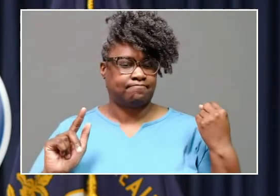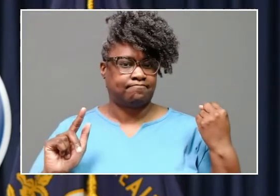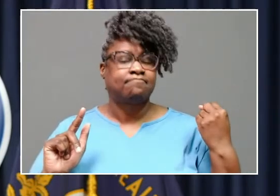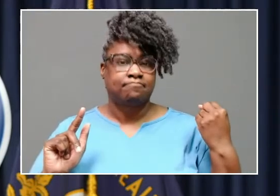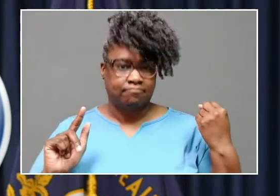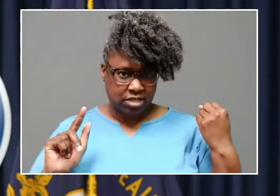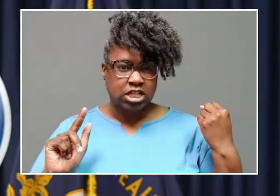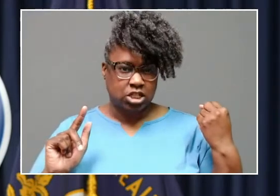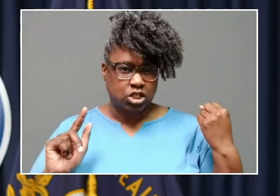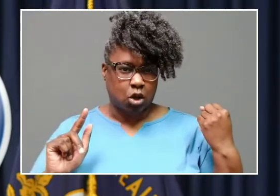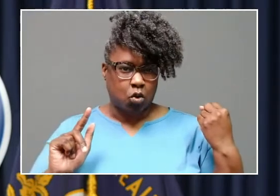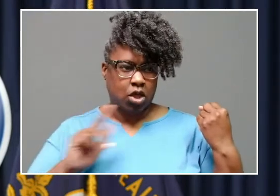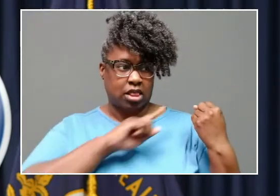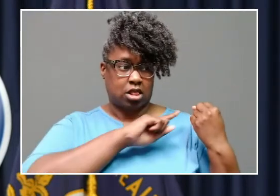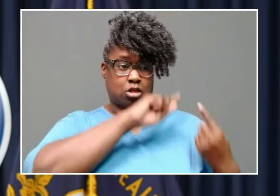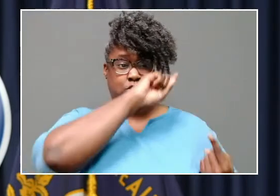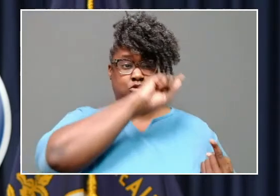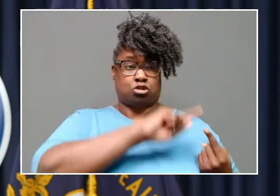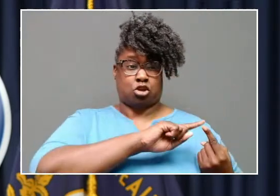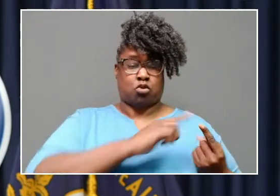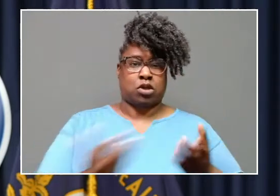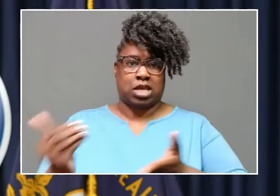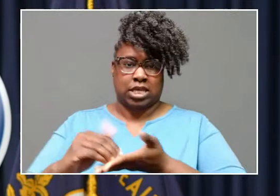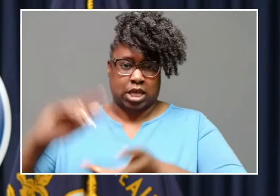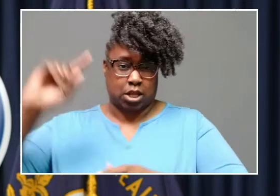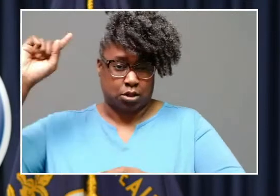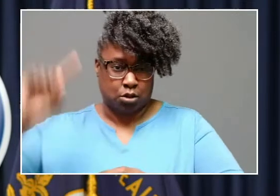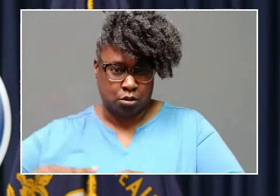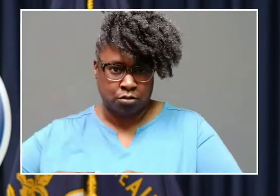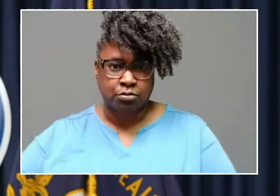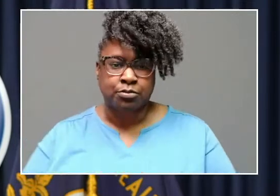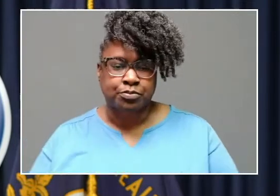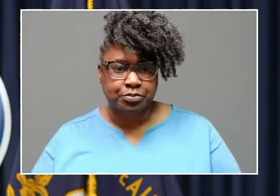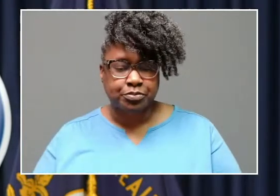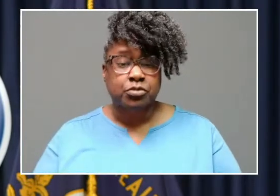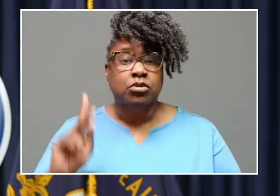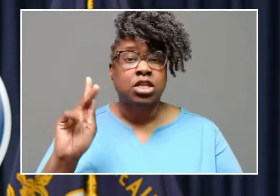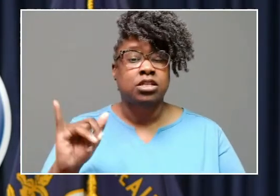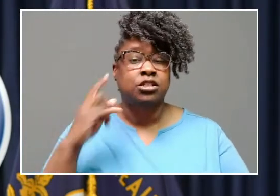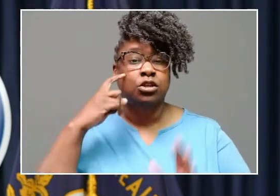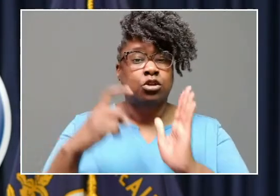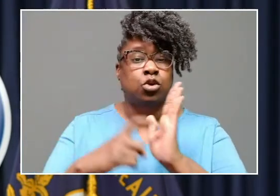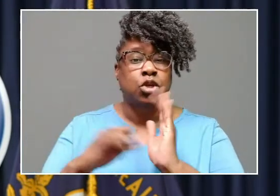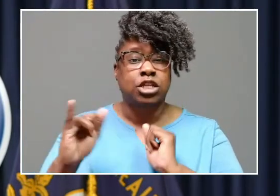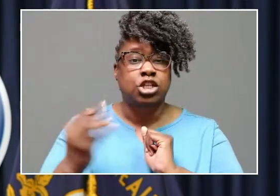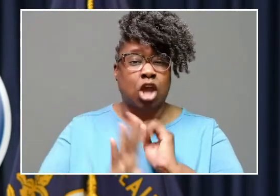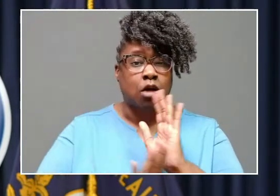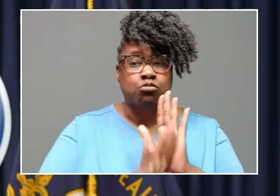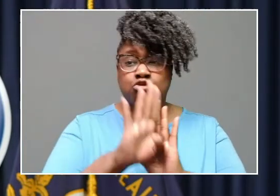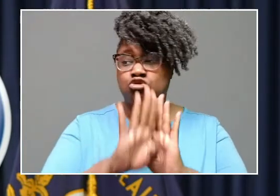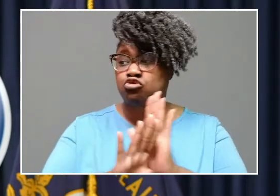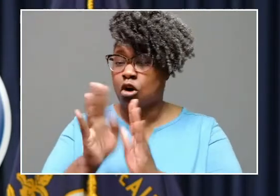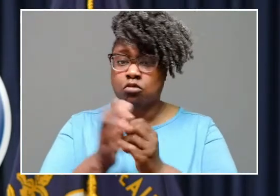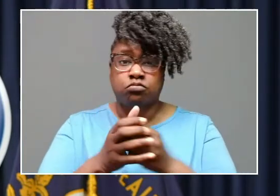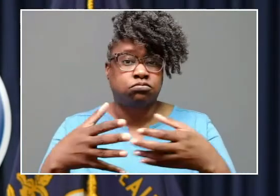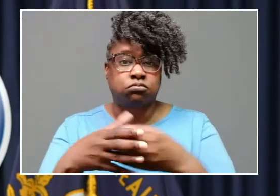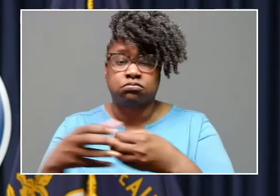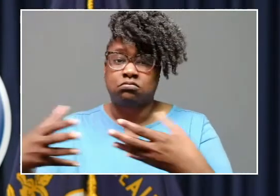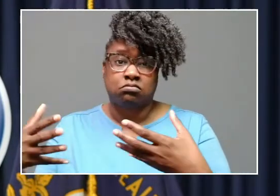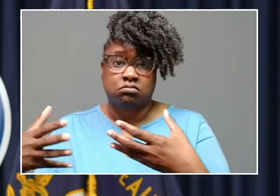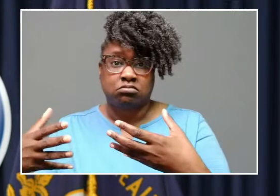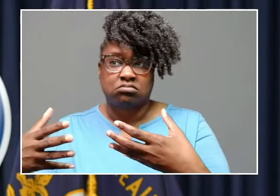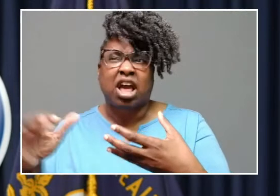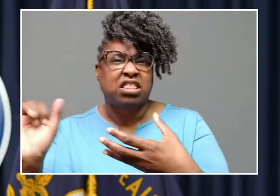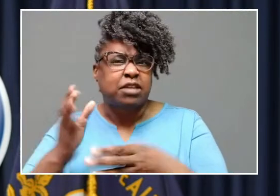lowest ever. We're also able to announce today that Kentucky has seen job growth over pre-pandemic levels, and that as of today, we